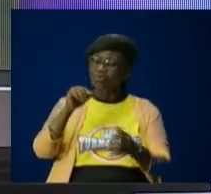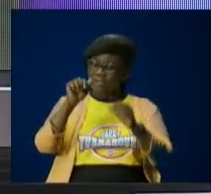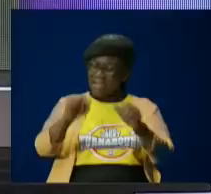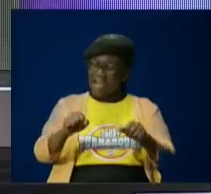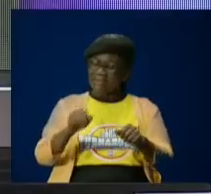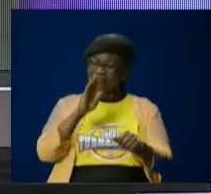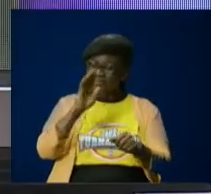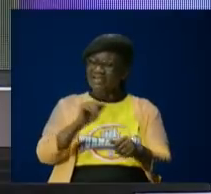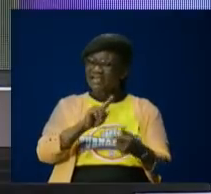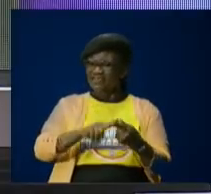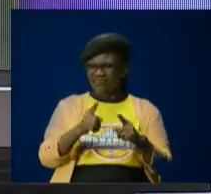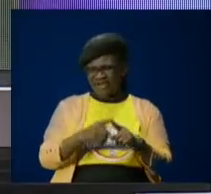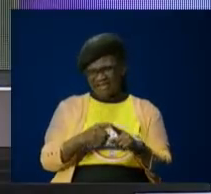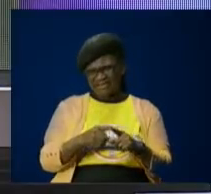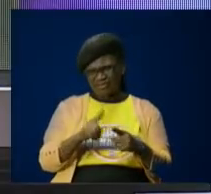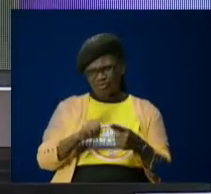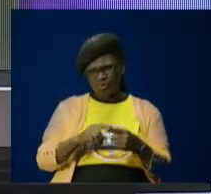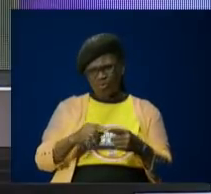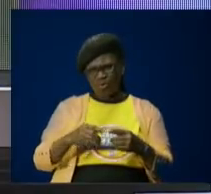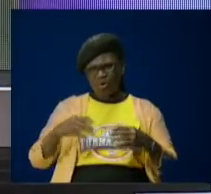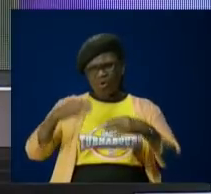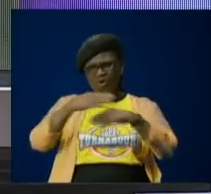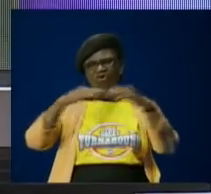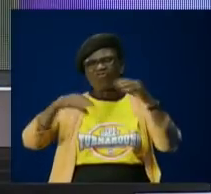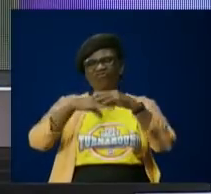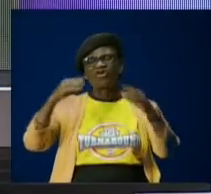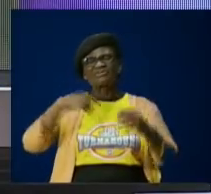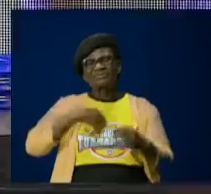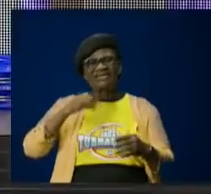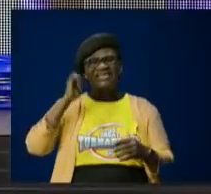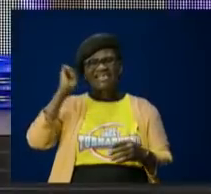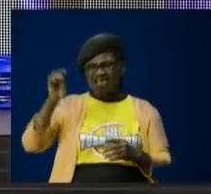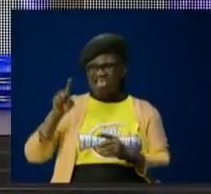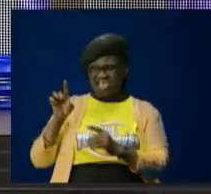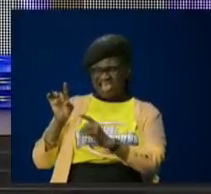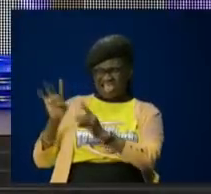consolation. He hit me hard.